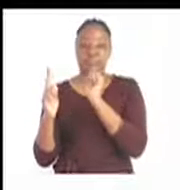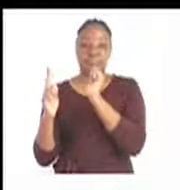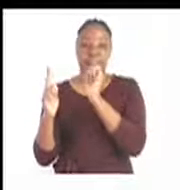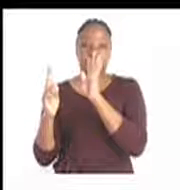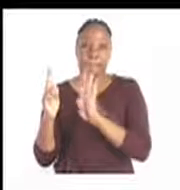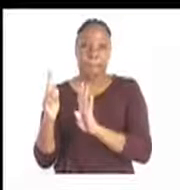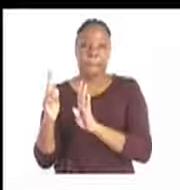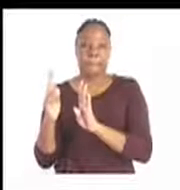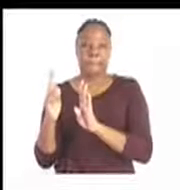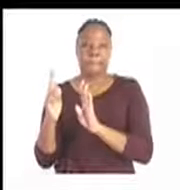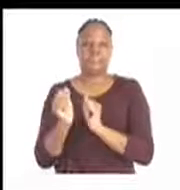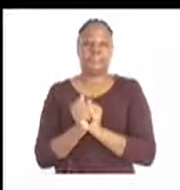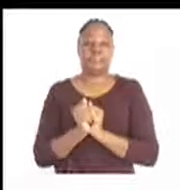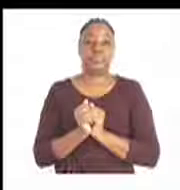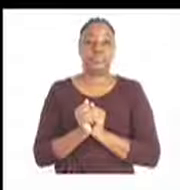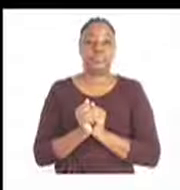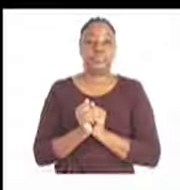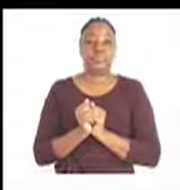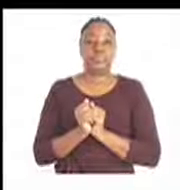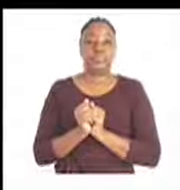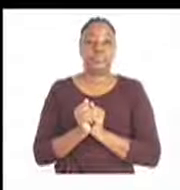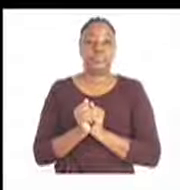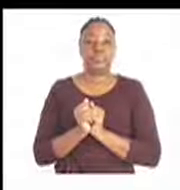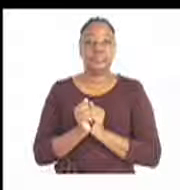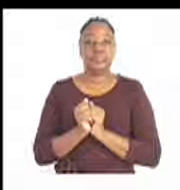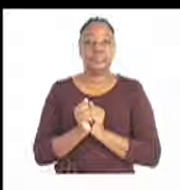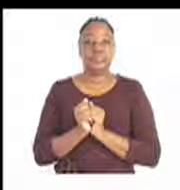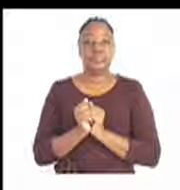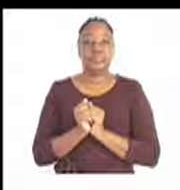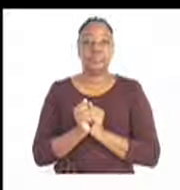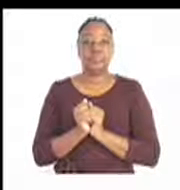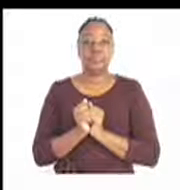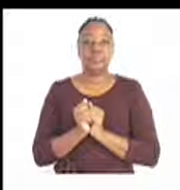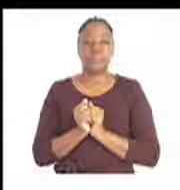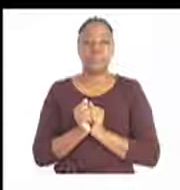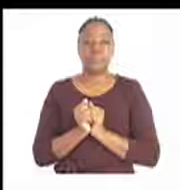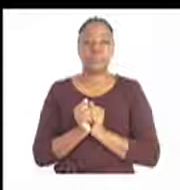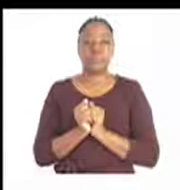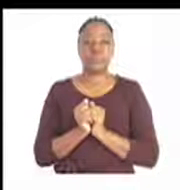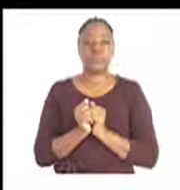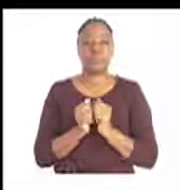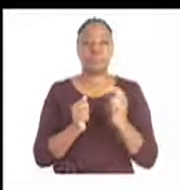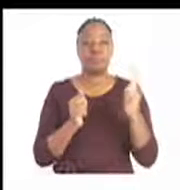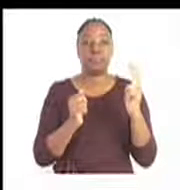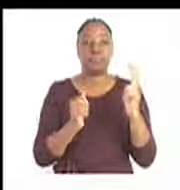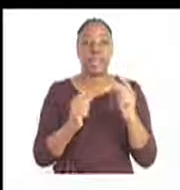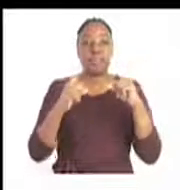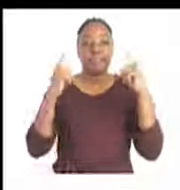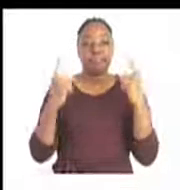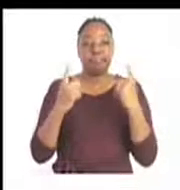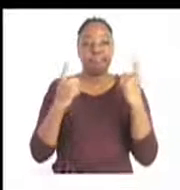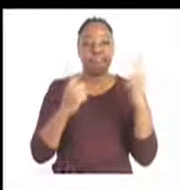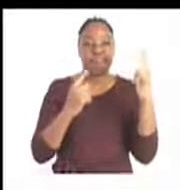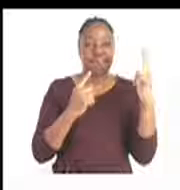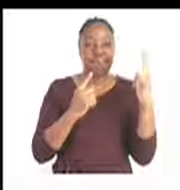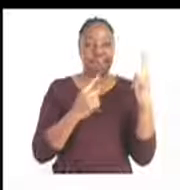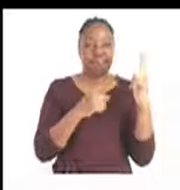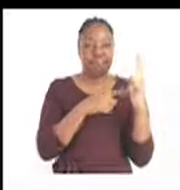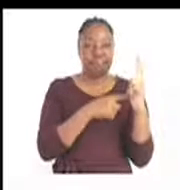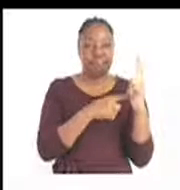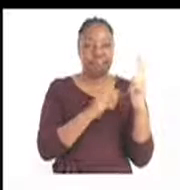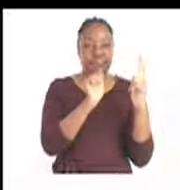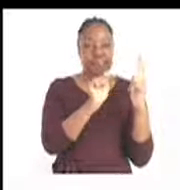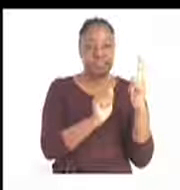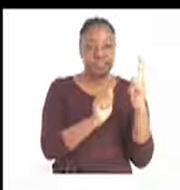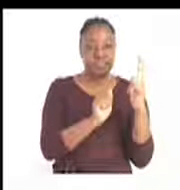player B. Then, after that, player A will turn over a card,